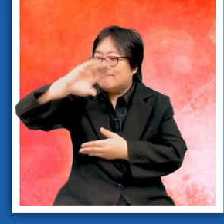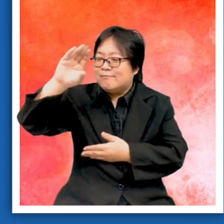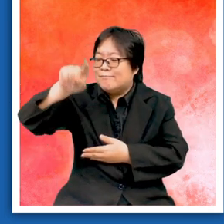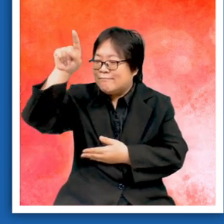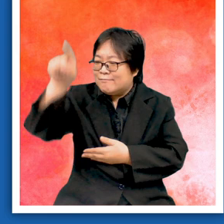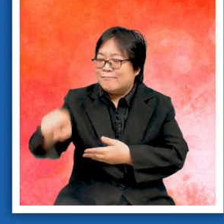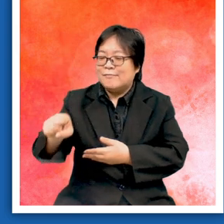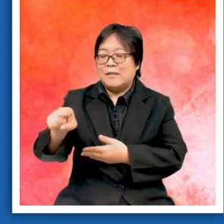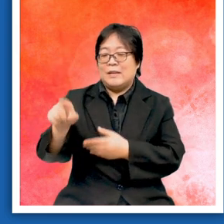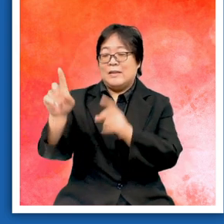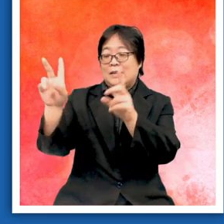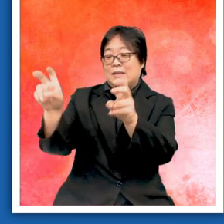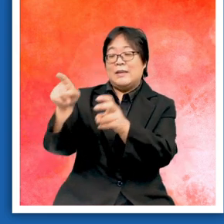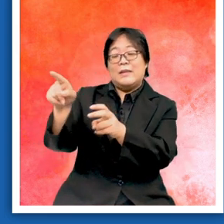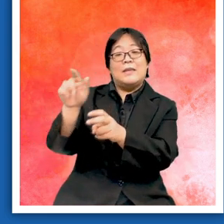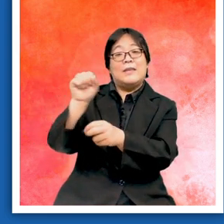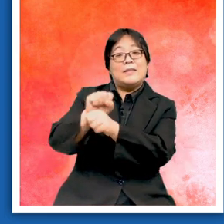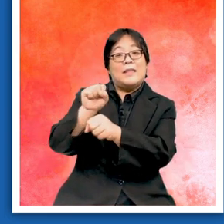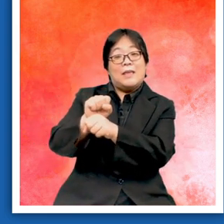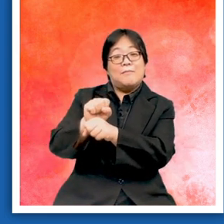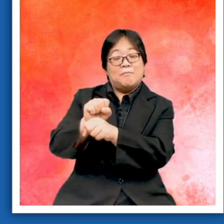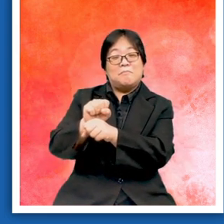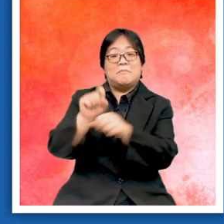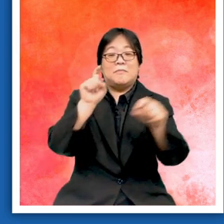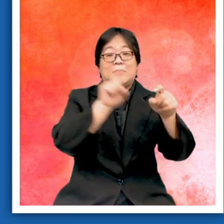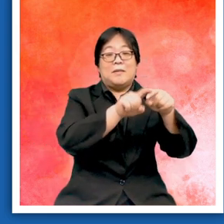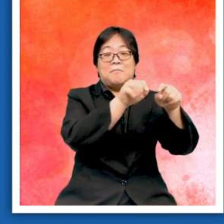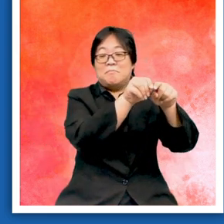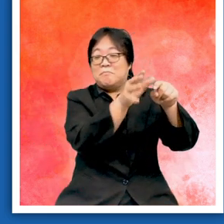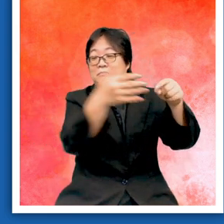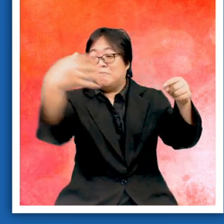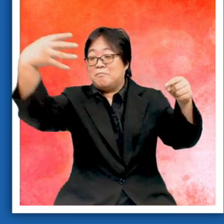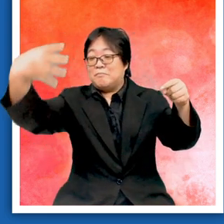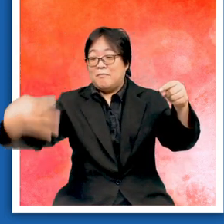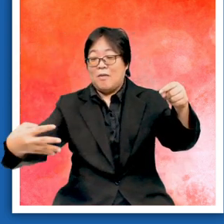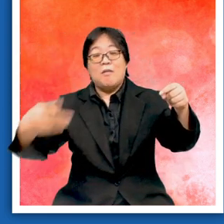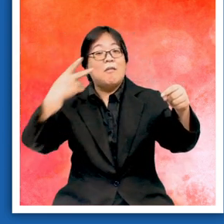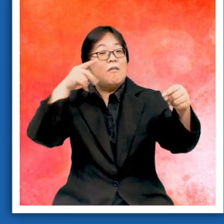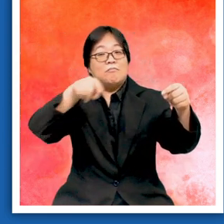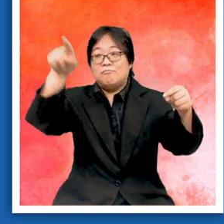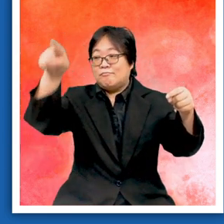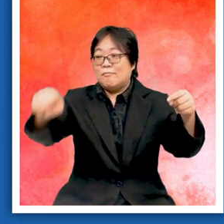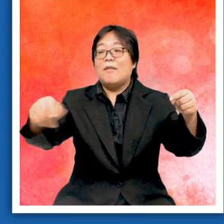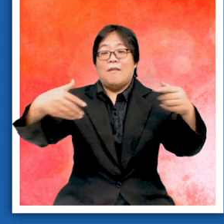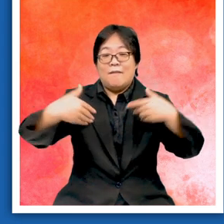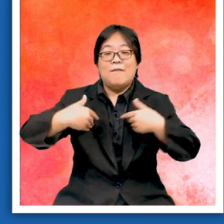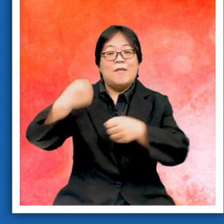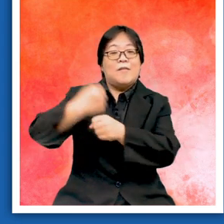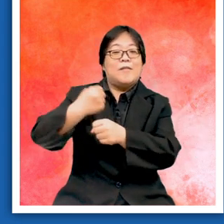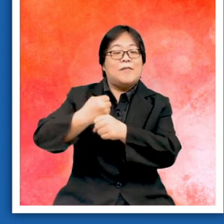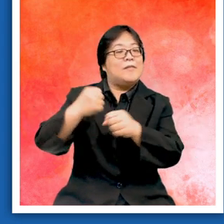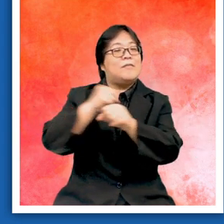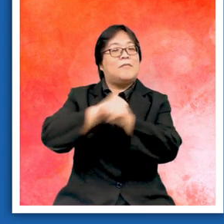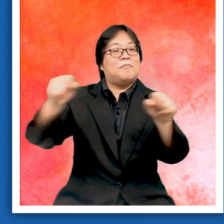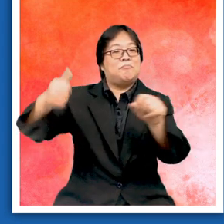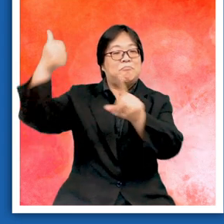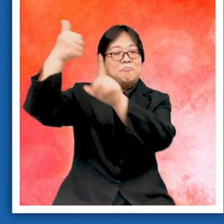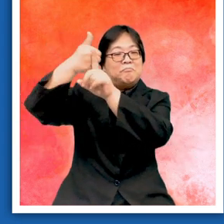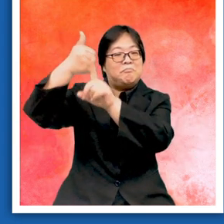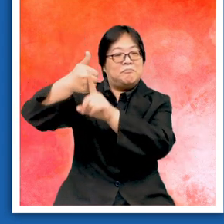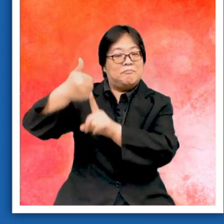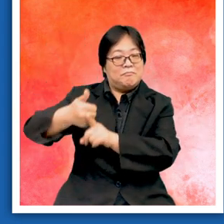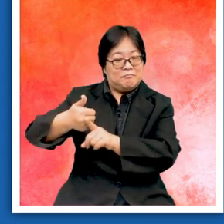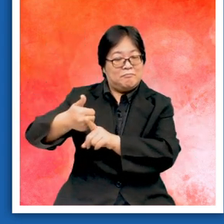on the assignments tab, and you will see any assignment that is